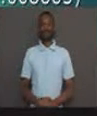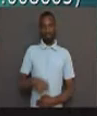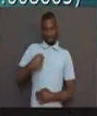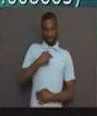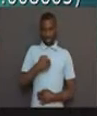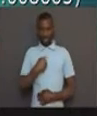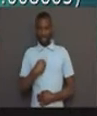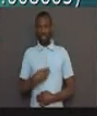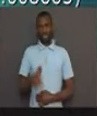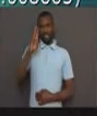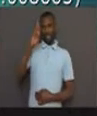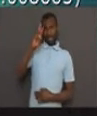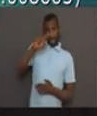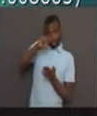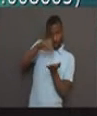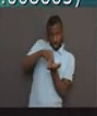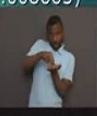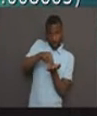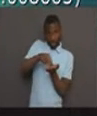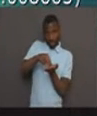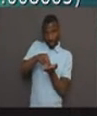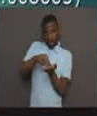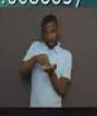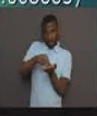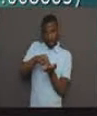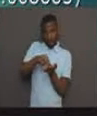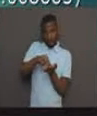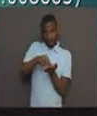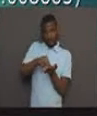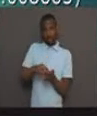We have 6 neutrons at